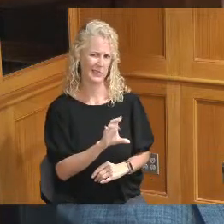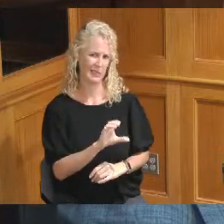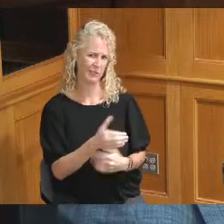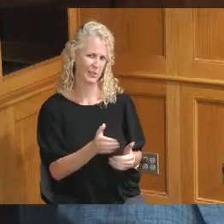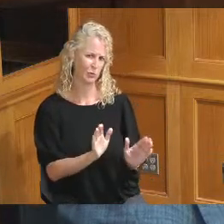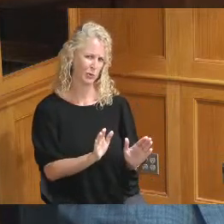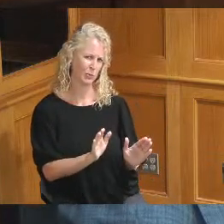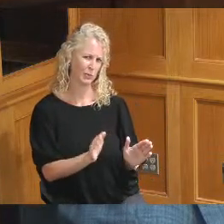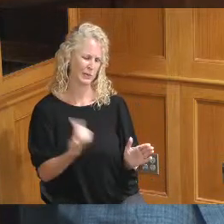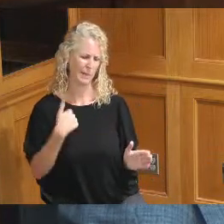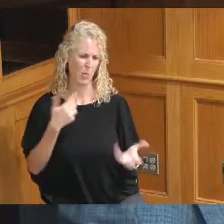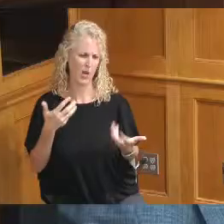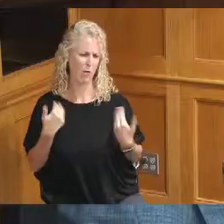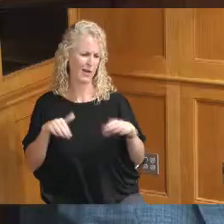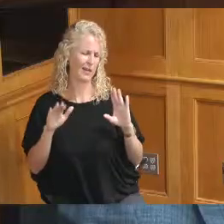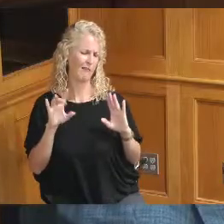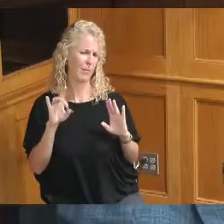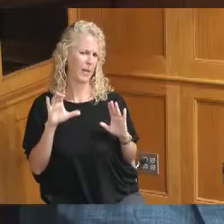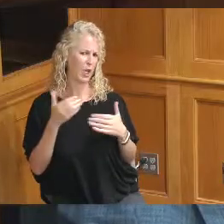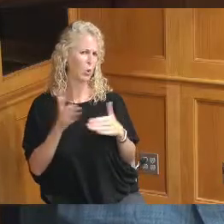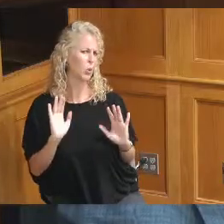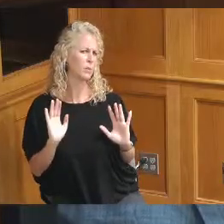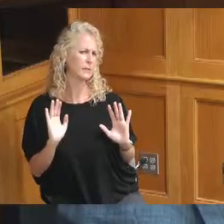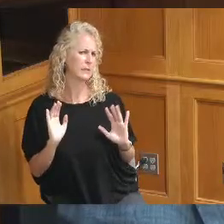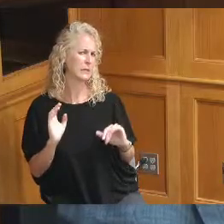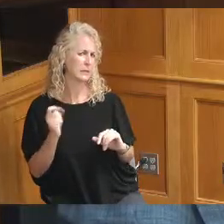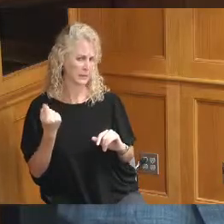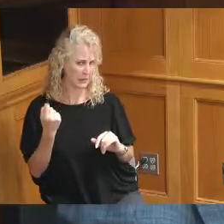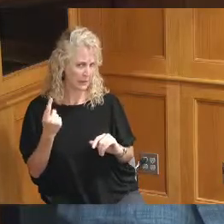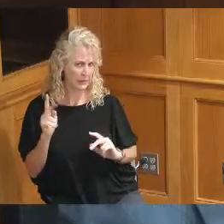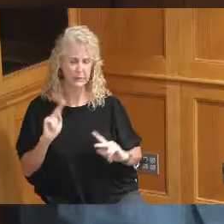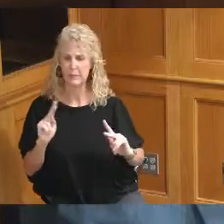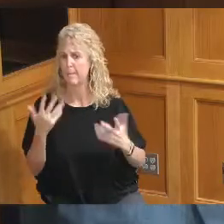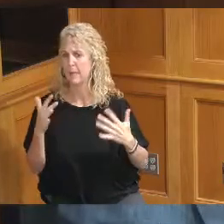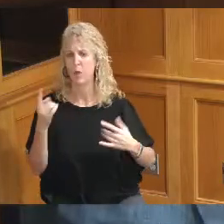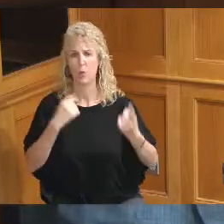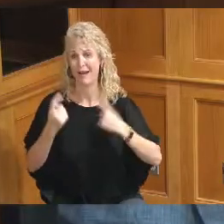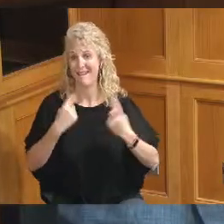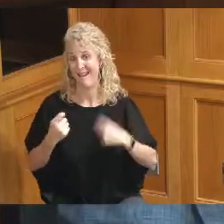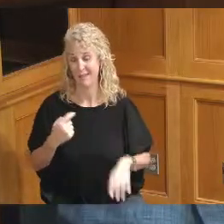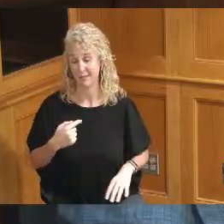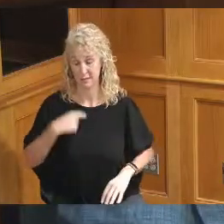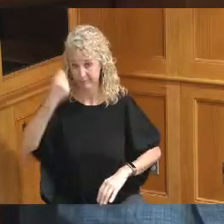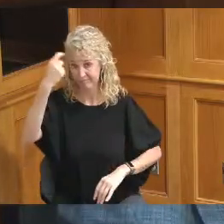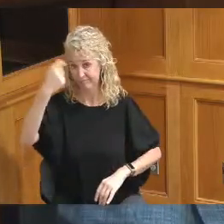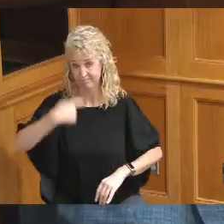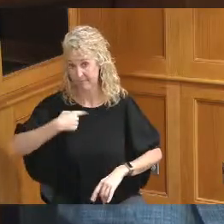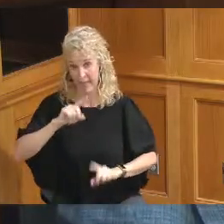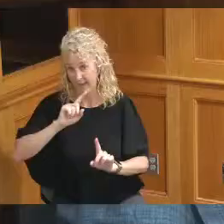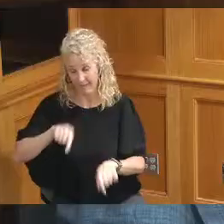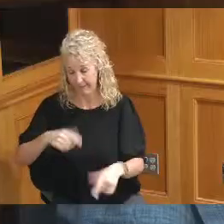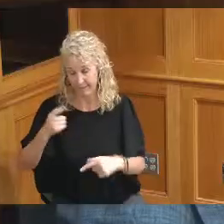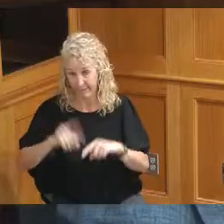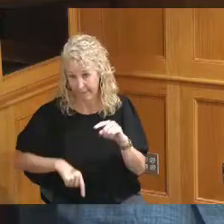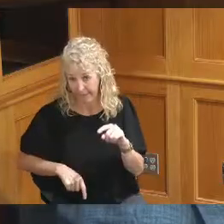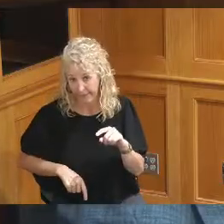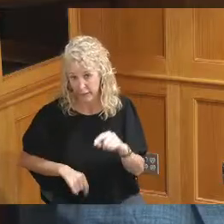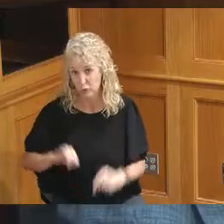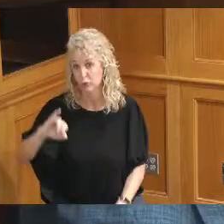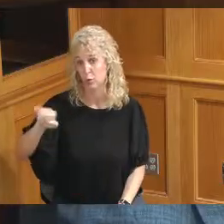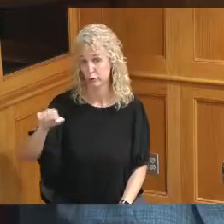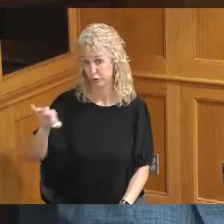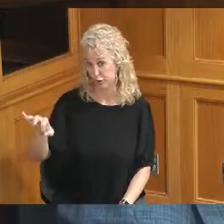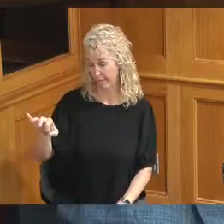800 rooms. So just wanted to make sure that's on your radar because people had asked me about that. I don't have the answer to it, and maybe you'll be able to get it something to